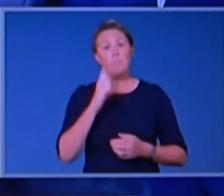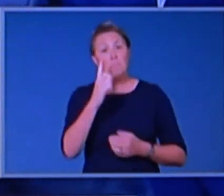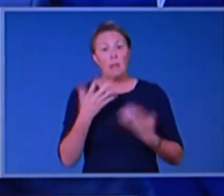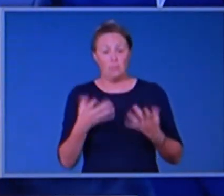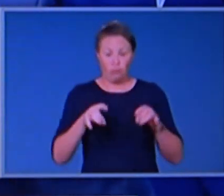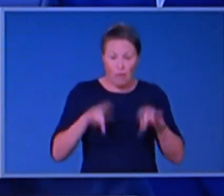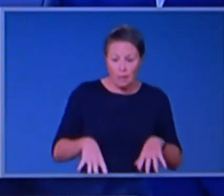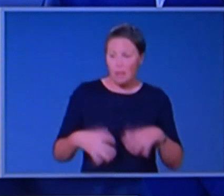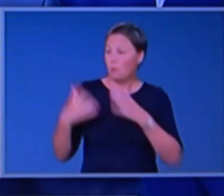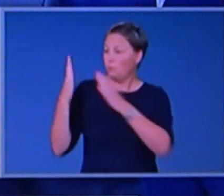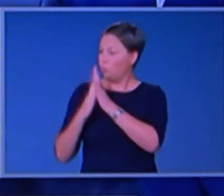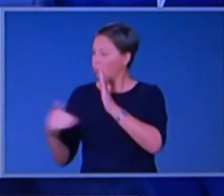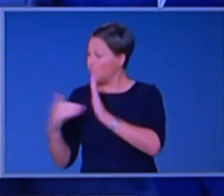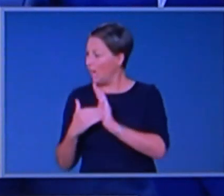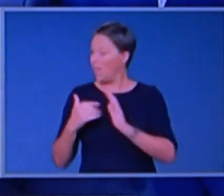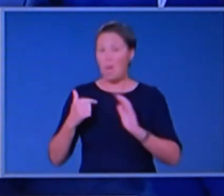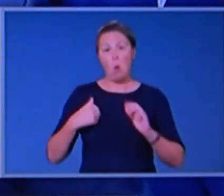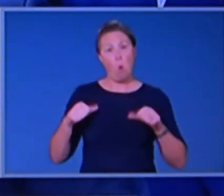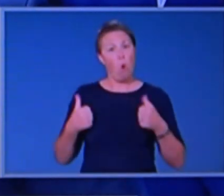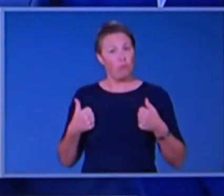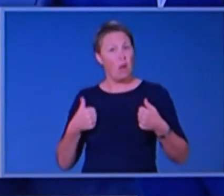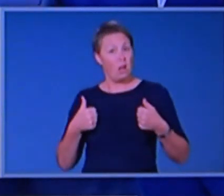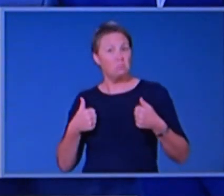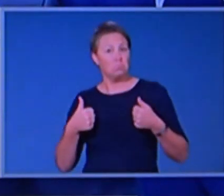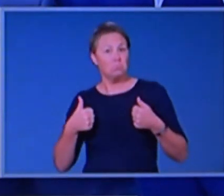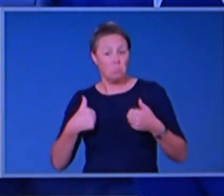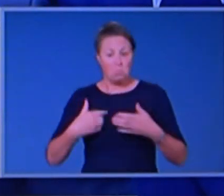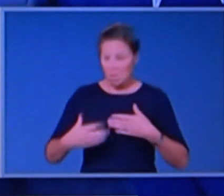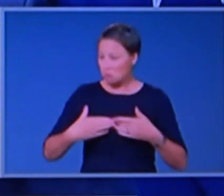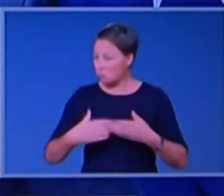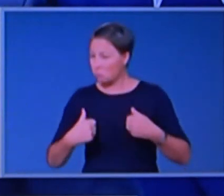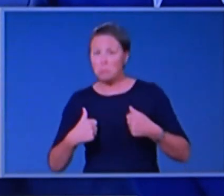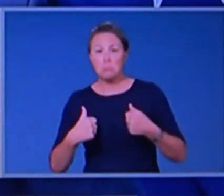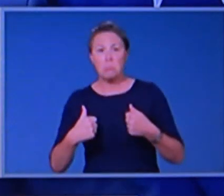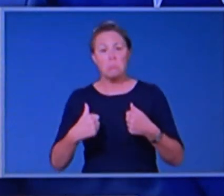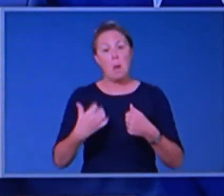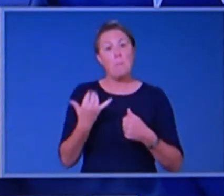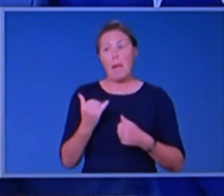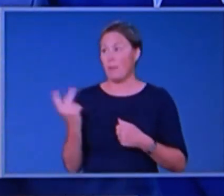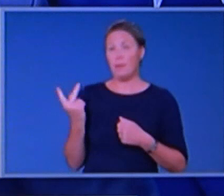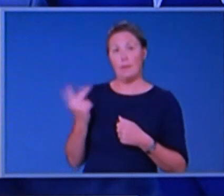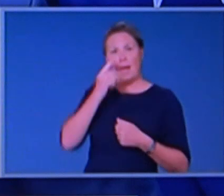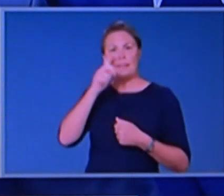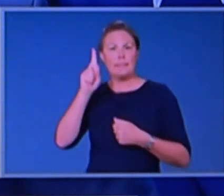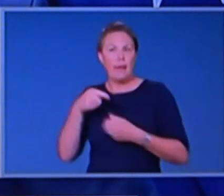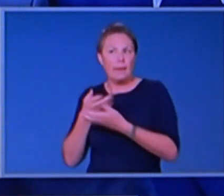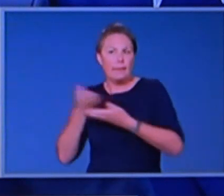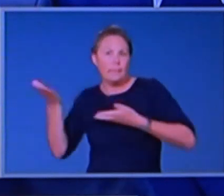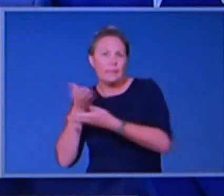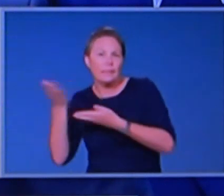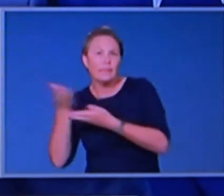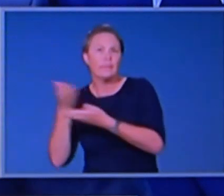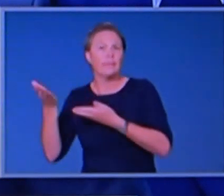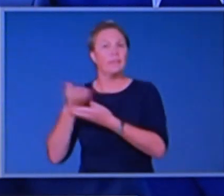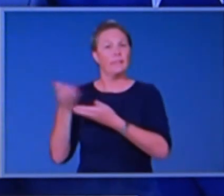bit more advanced in where we are in managing the virus to be able to, I think through these issues a bit more and engage with